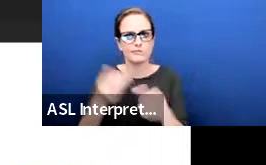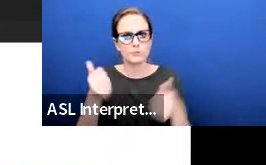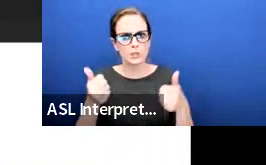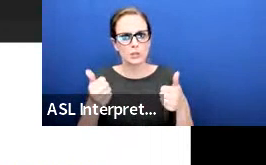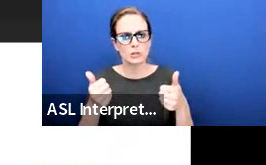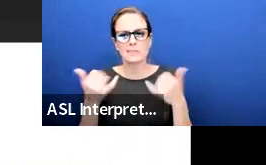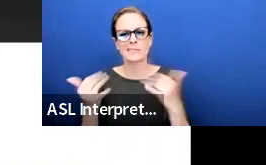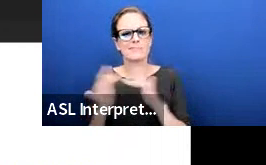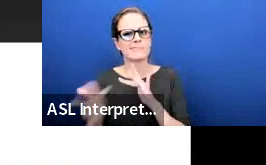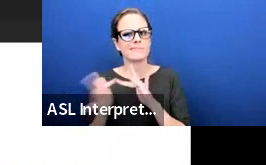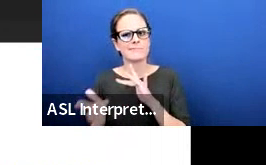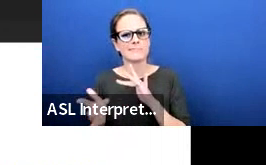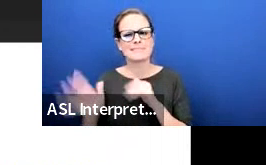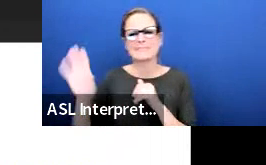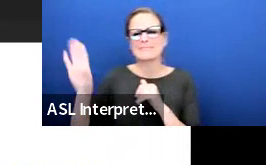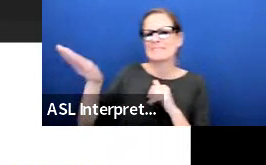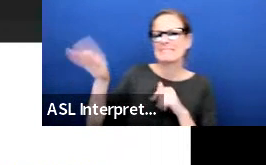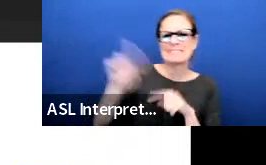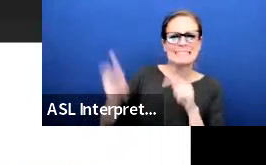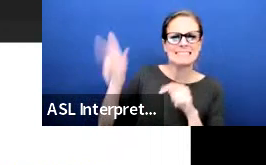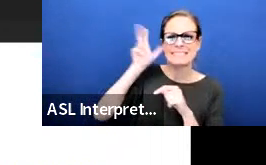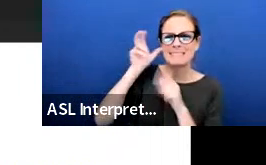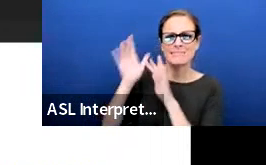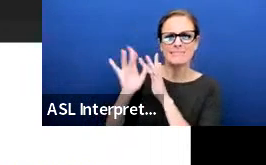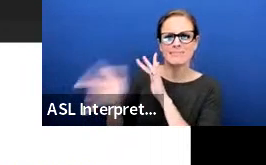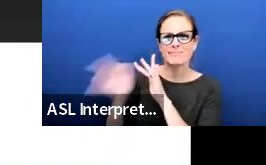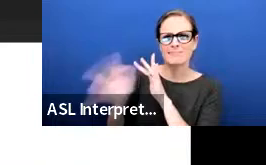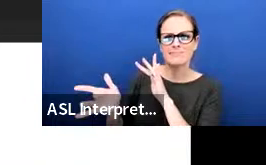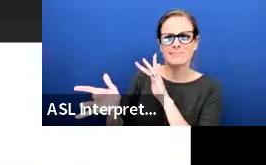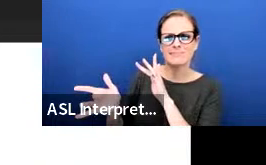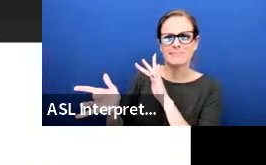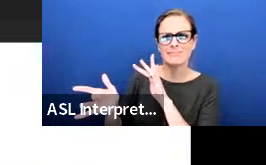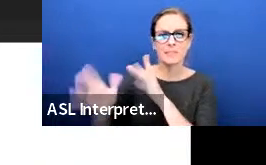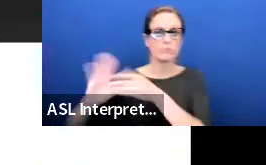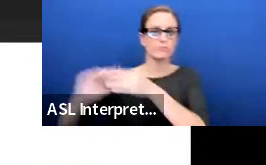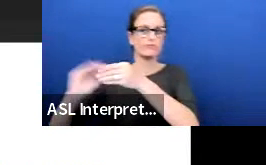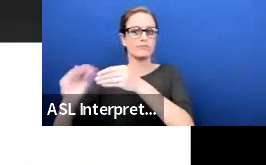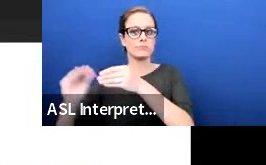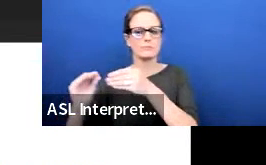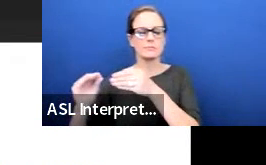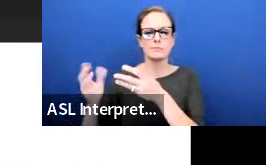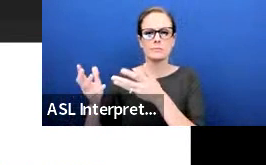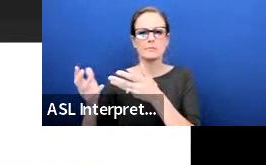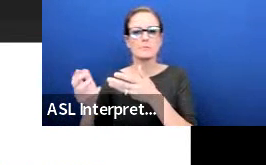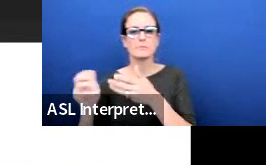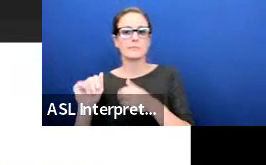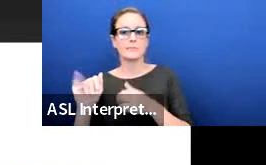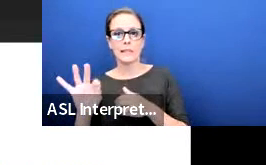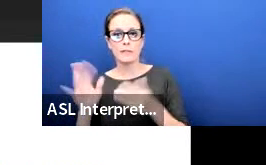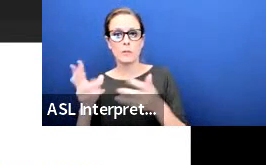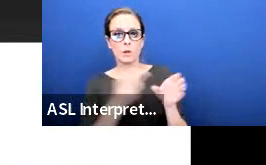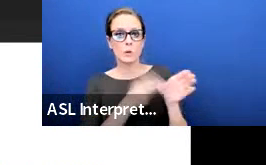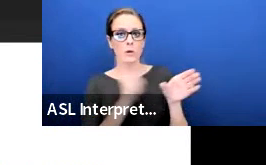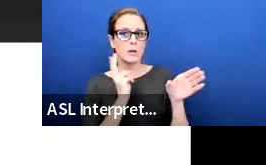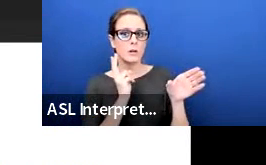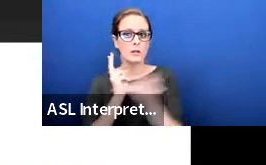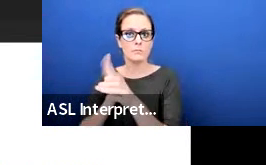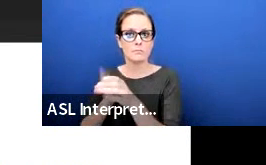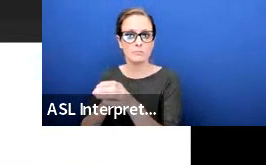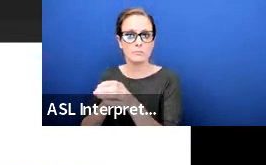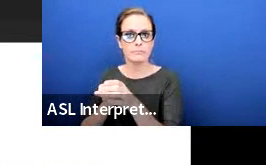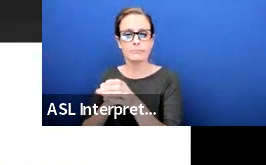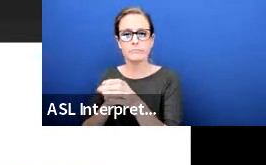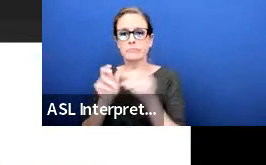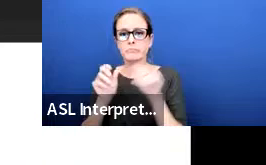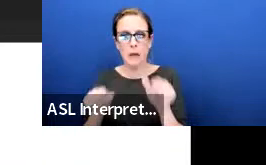Lauren, we're losing you a little bit. You're going in and out. One you want to jump into. You can probably move around in it. I'm going to open the room